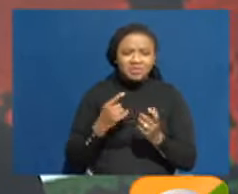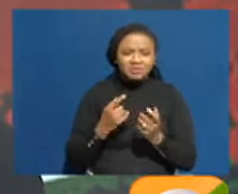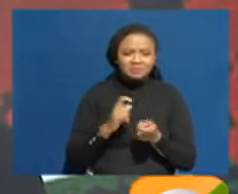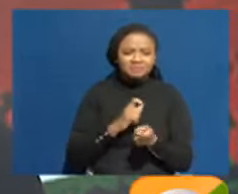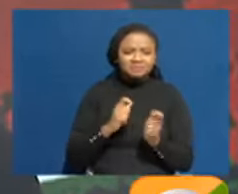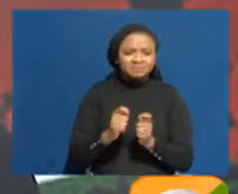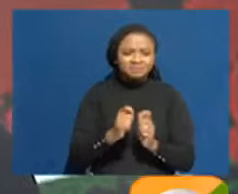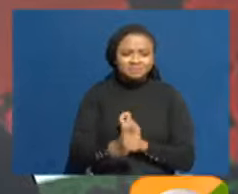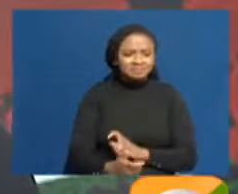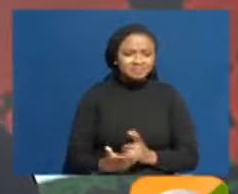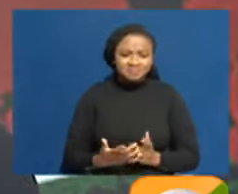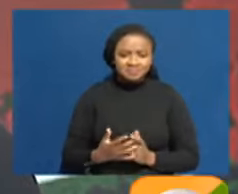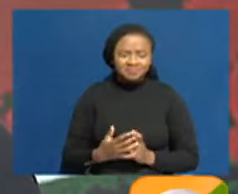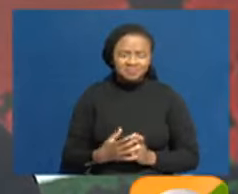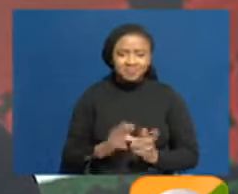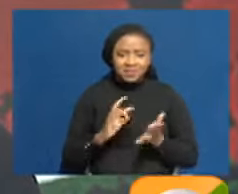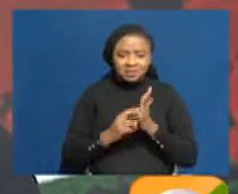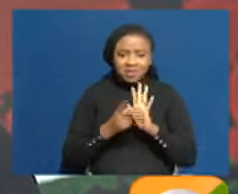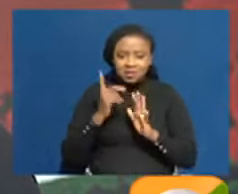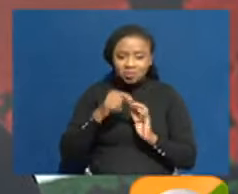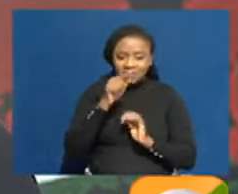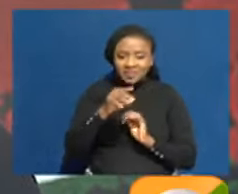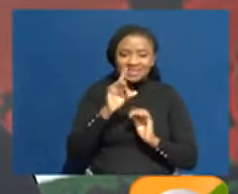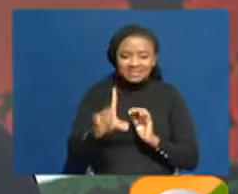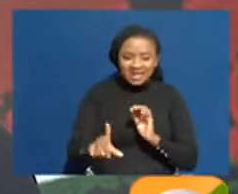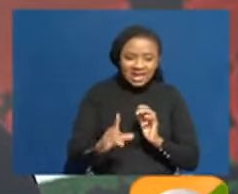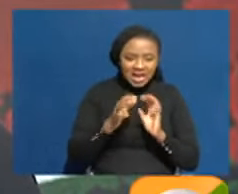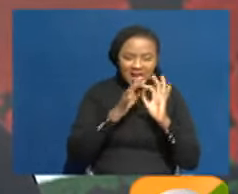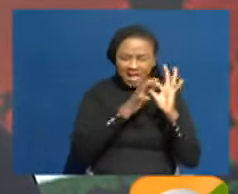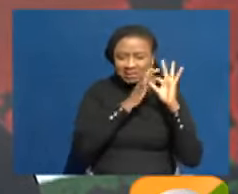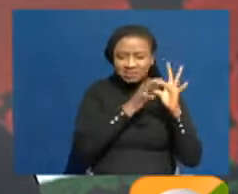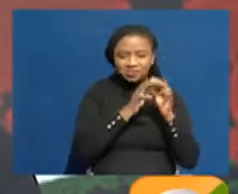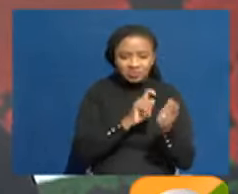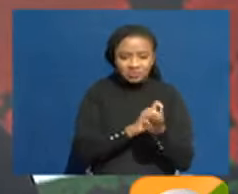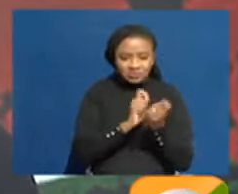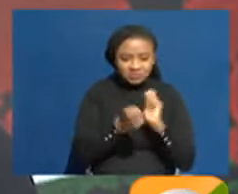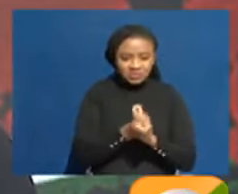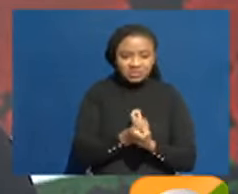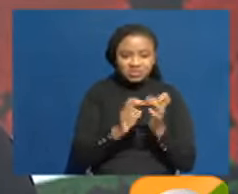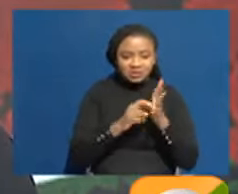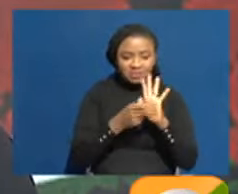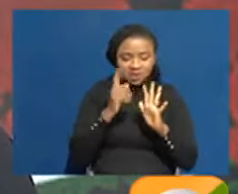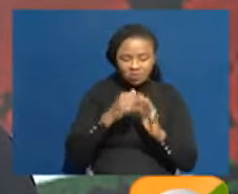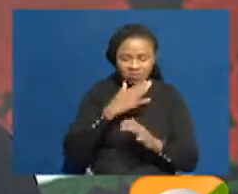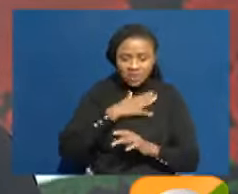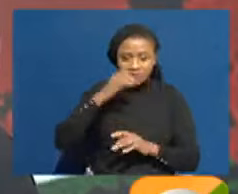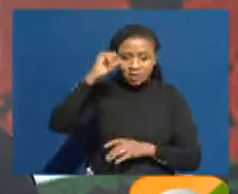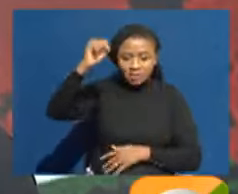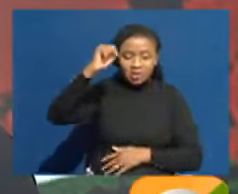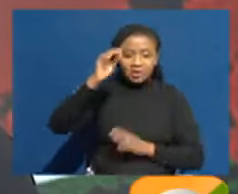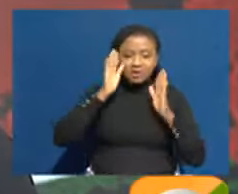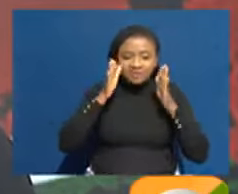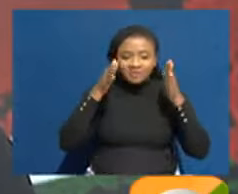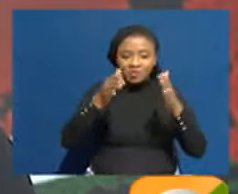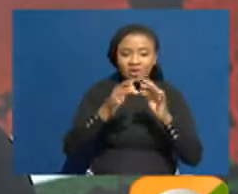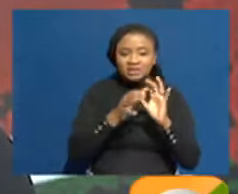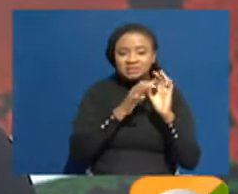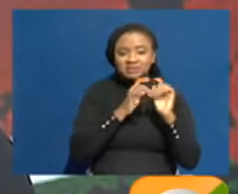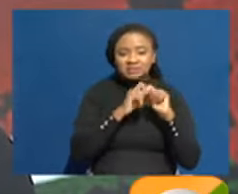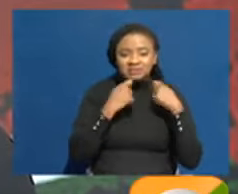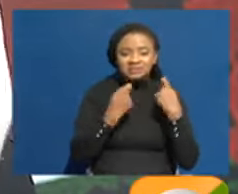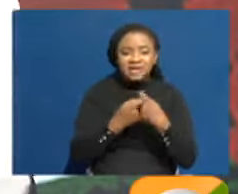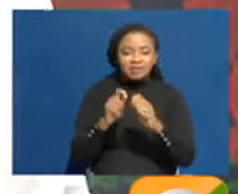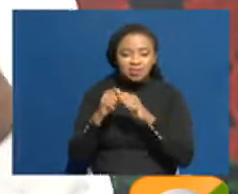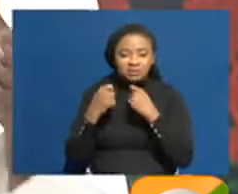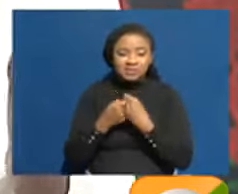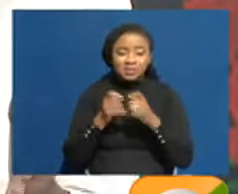culture cannot be legislated. Yeah. So it's a cultural change. Our politics is ethnic-based. And if you have an ethnic-based